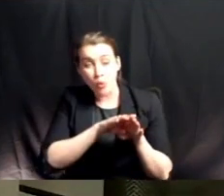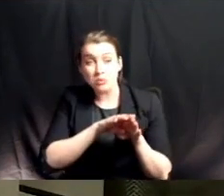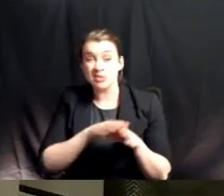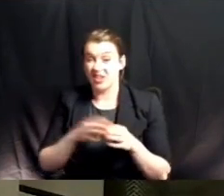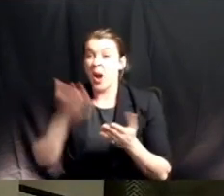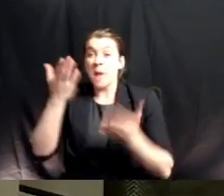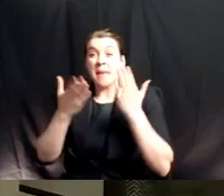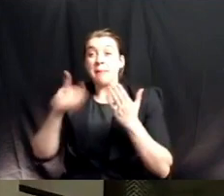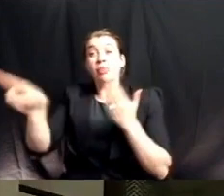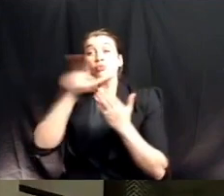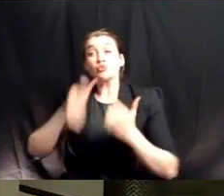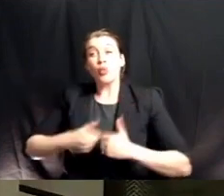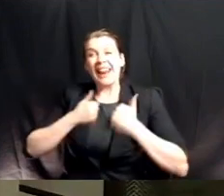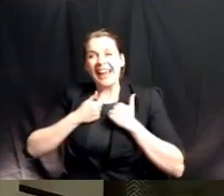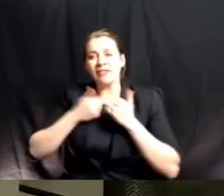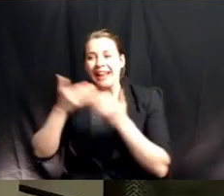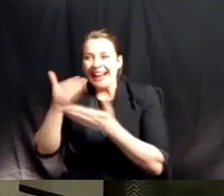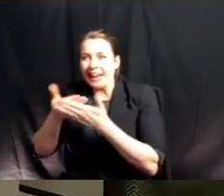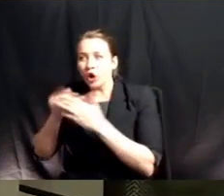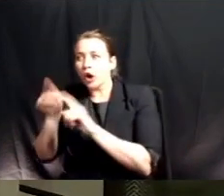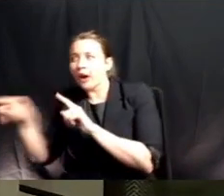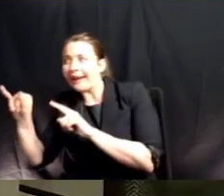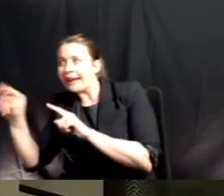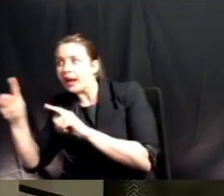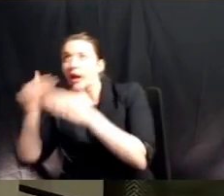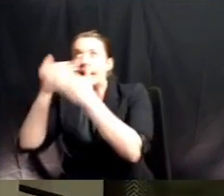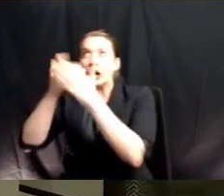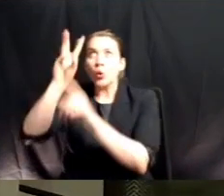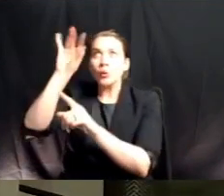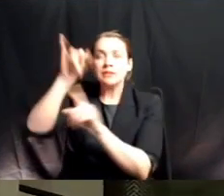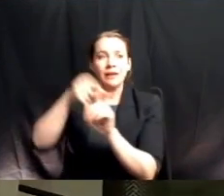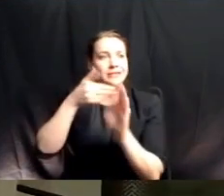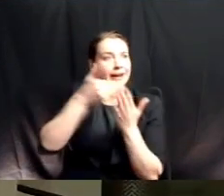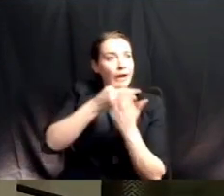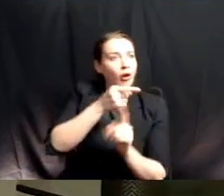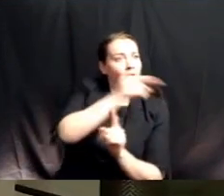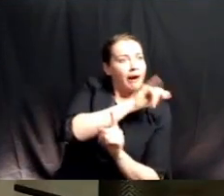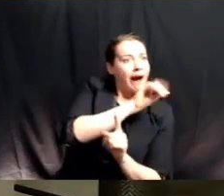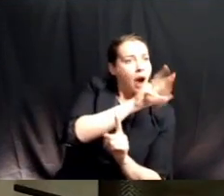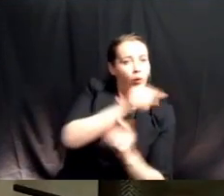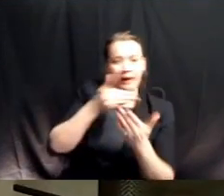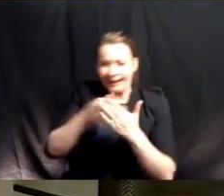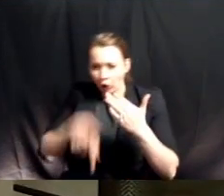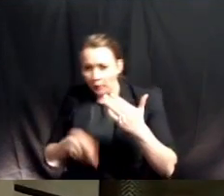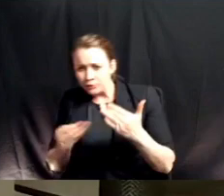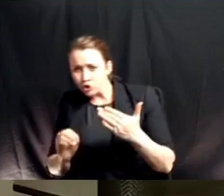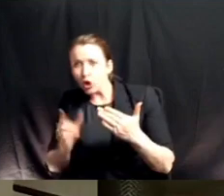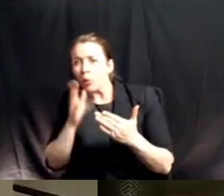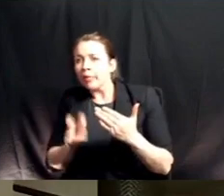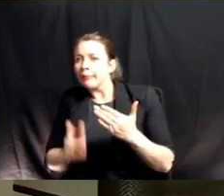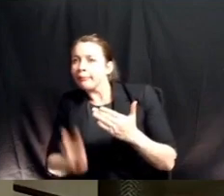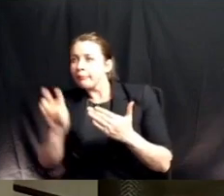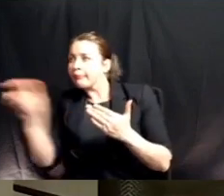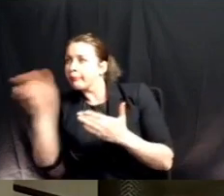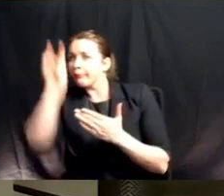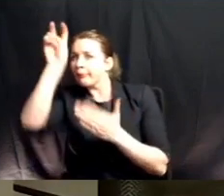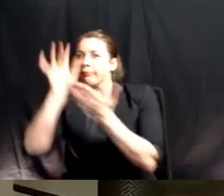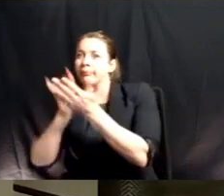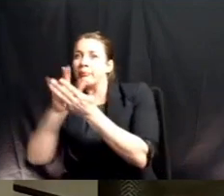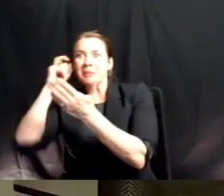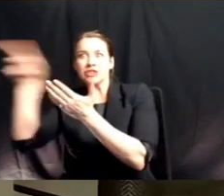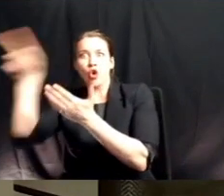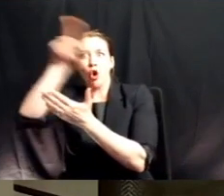will hurt their bottom lines even more. How do you plan to help them, and what would your message be for those who plan to leave the state to go to do services next door?